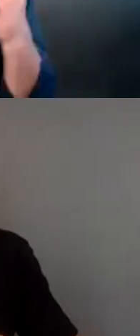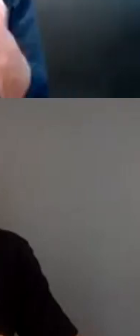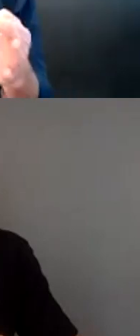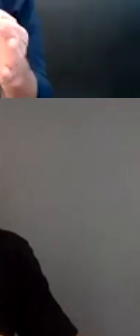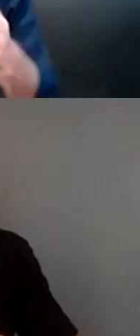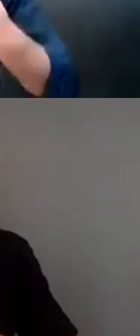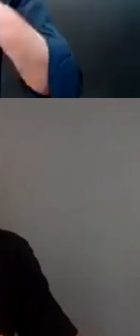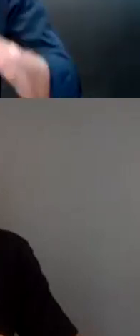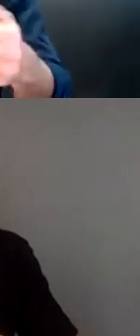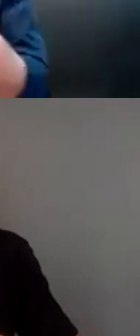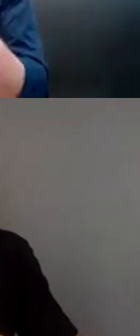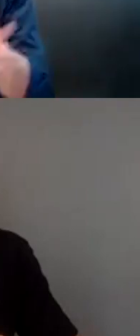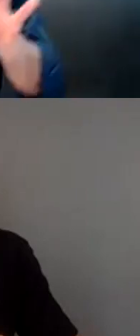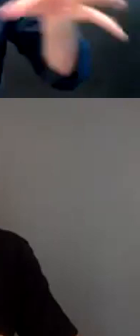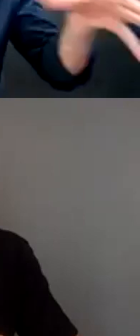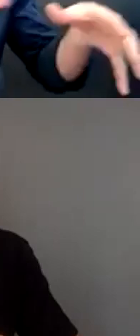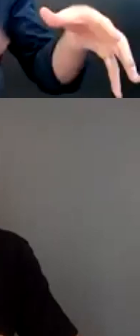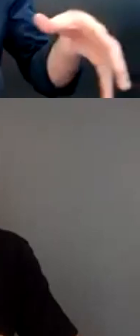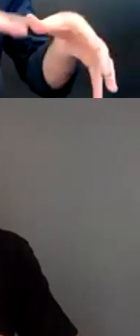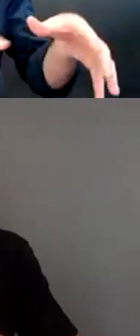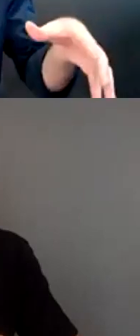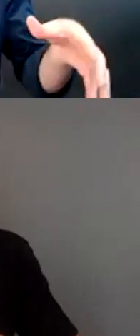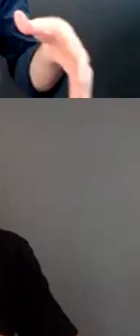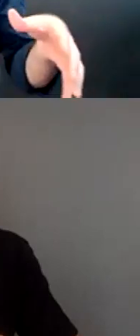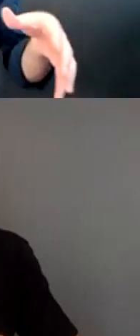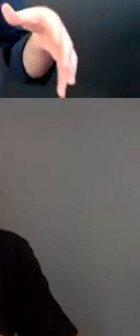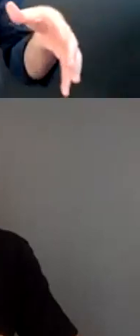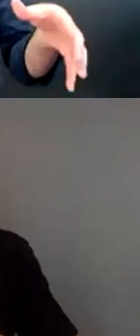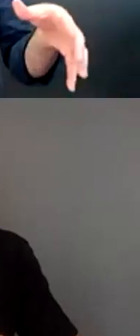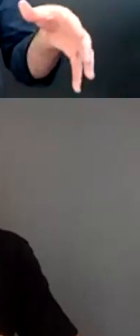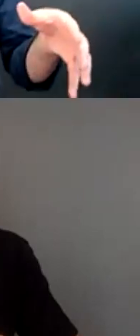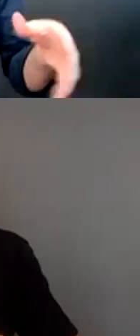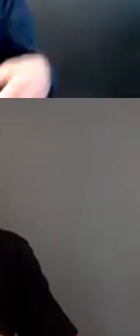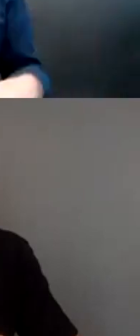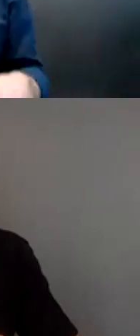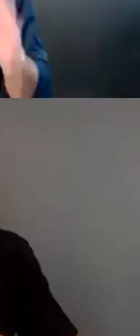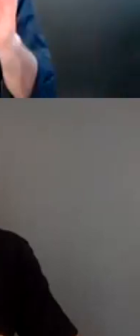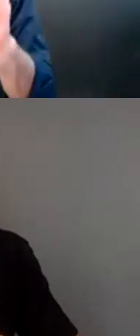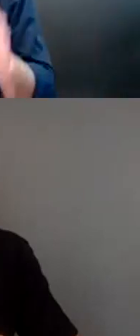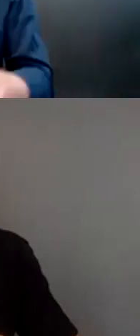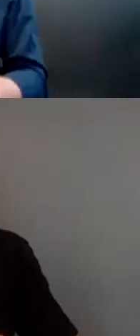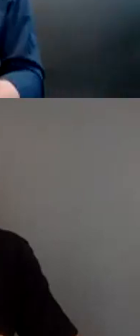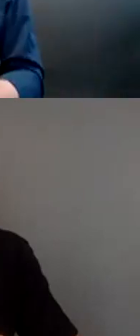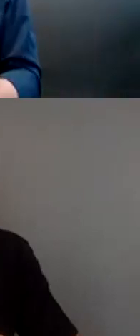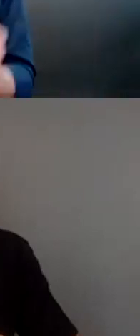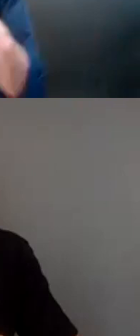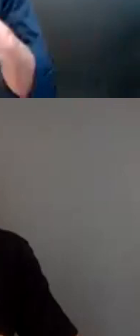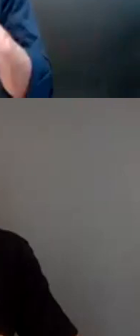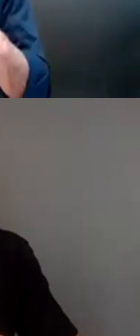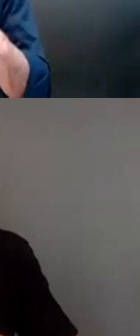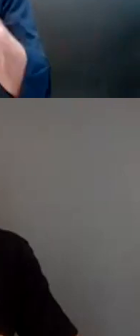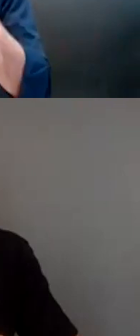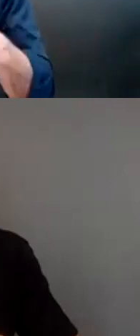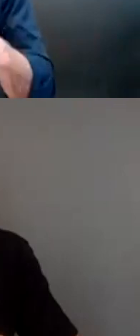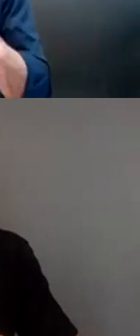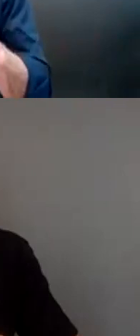talking about your father, how do we engage that education to the family and community members, to not only the providers that we've focused on